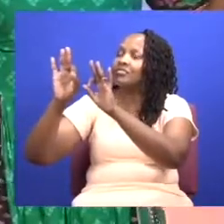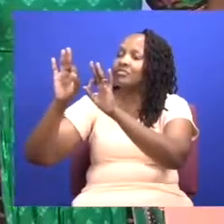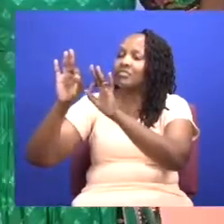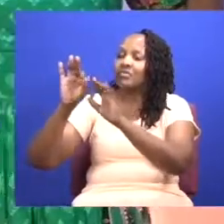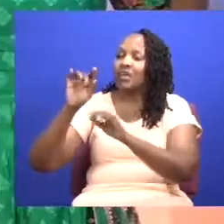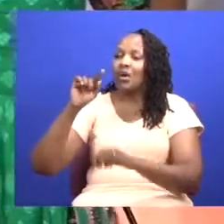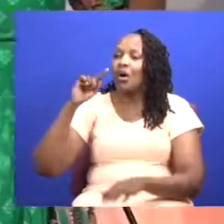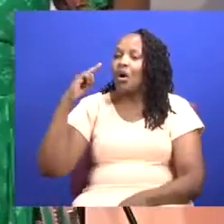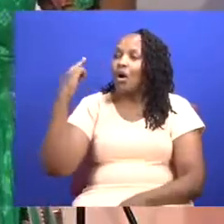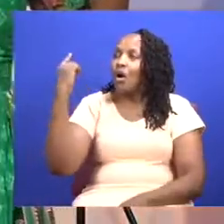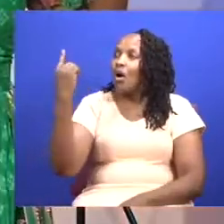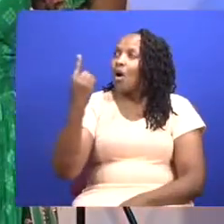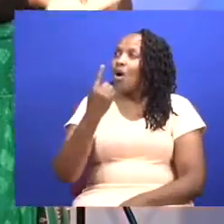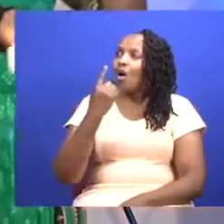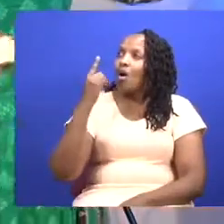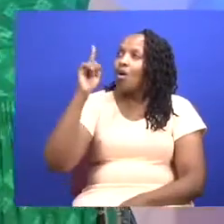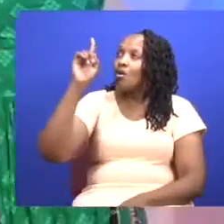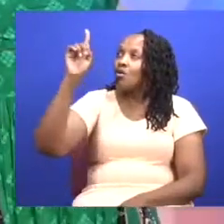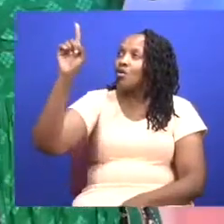worthy.